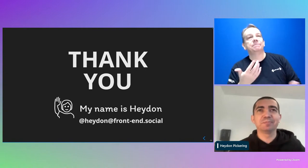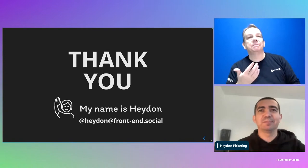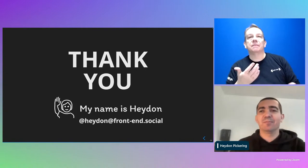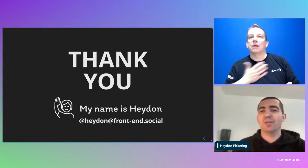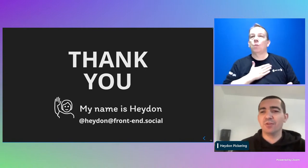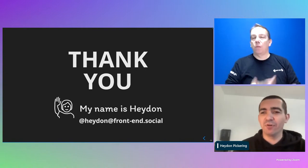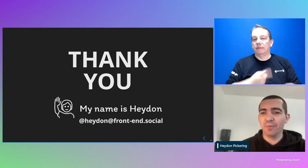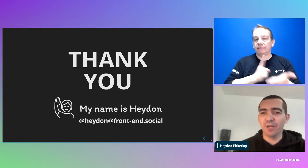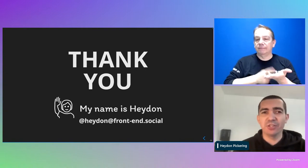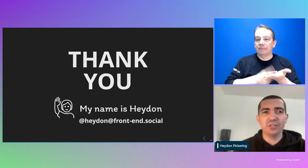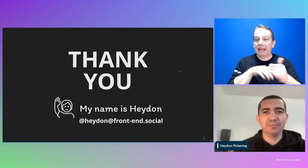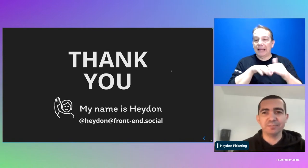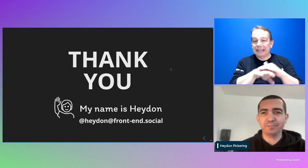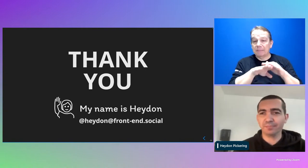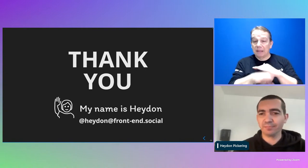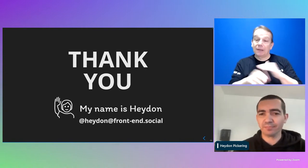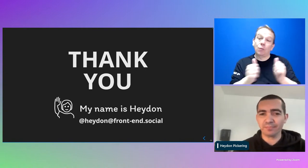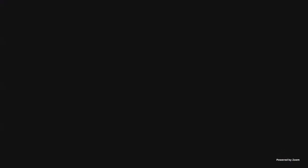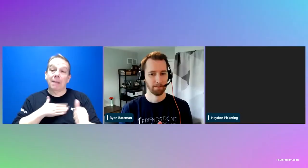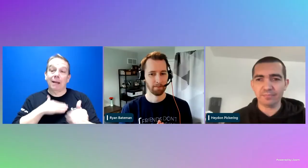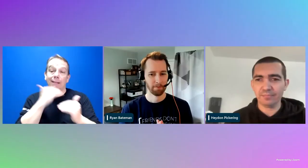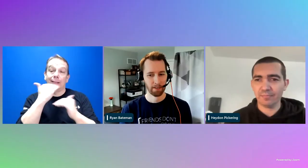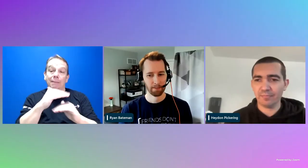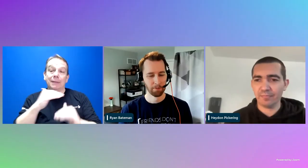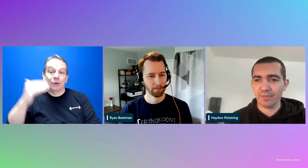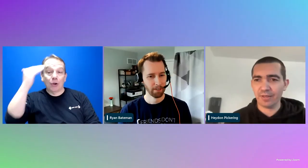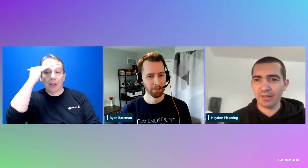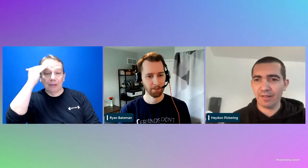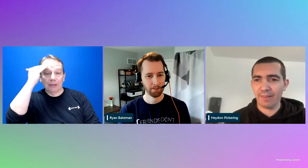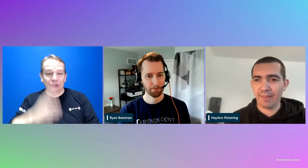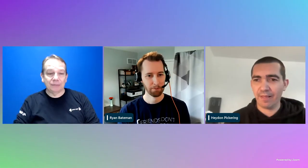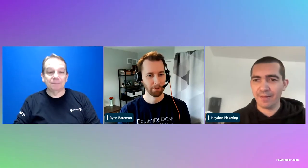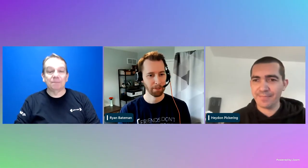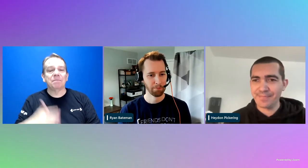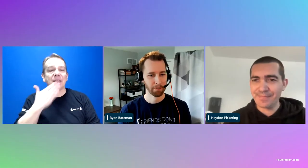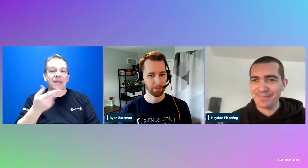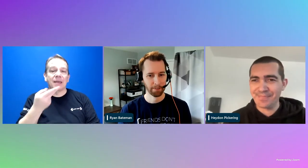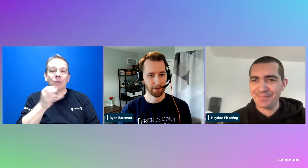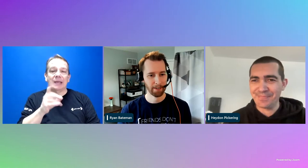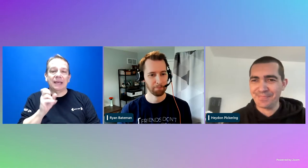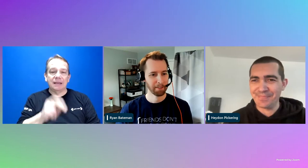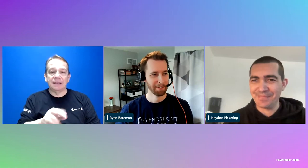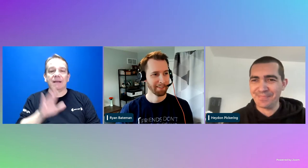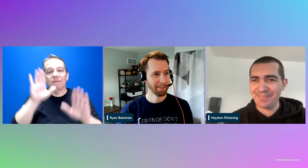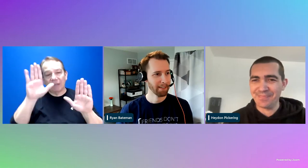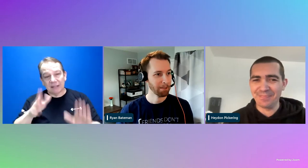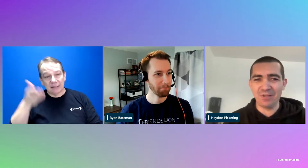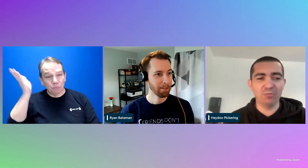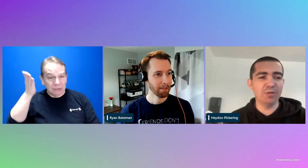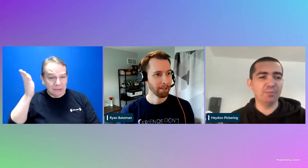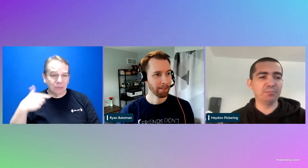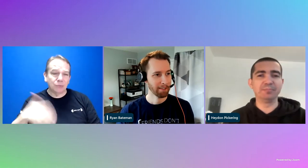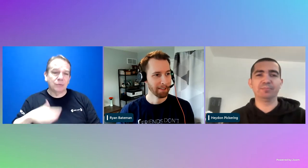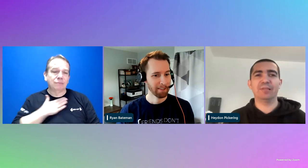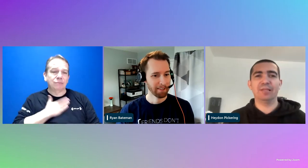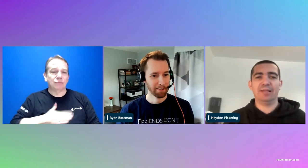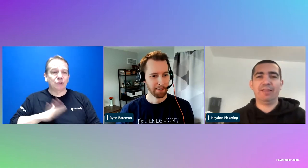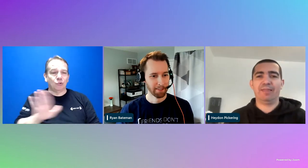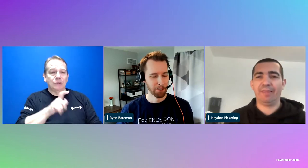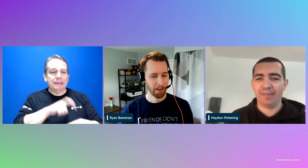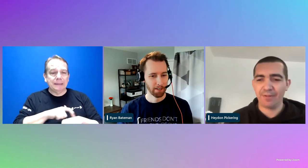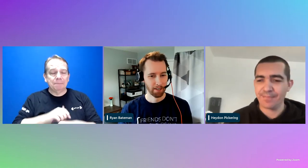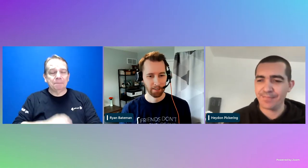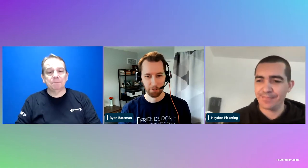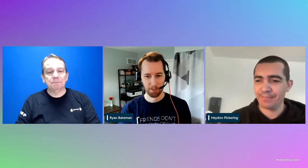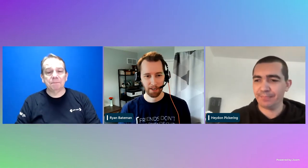it. Thank you very much. Thank you, Hayden. Fantastic presentation. Really appreciate your time. Oh, no problem.